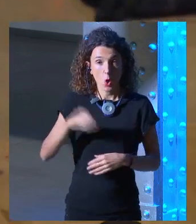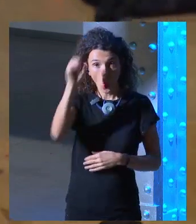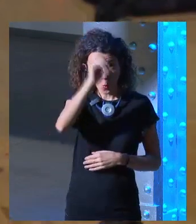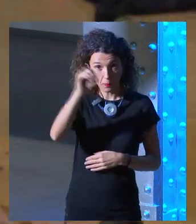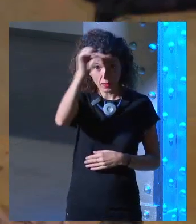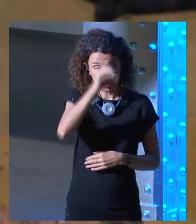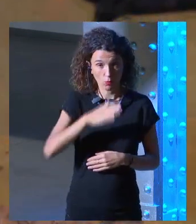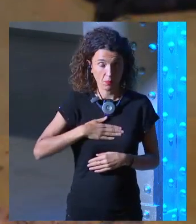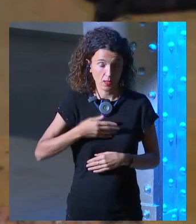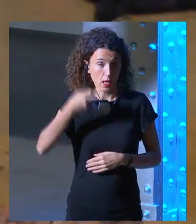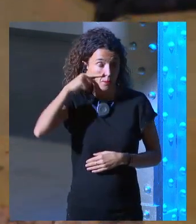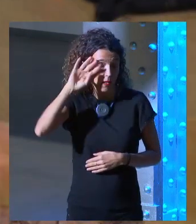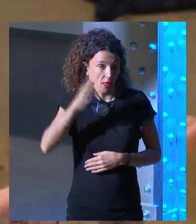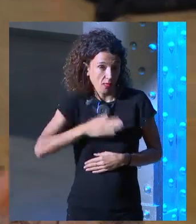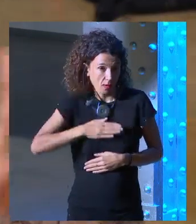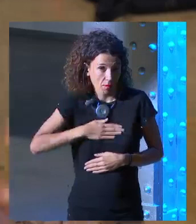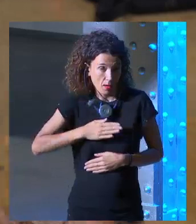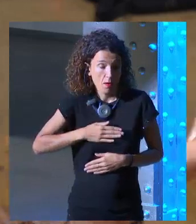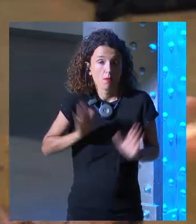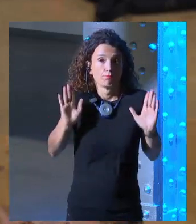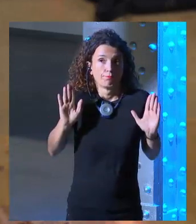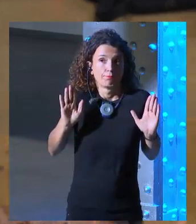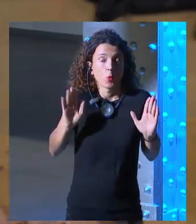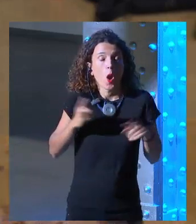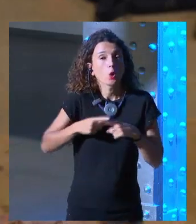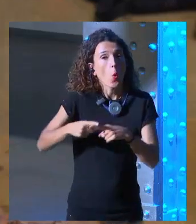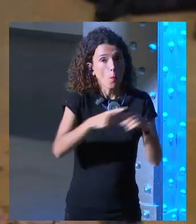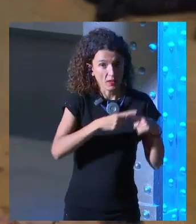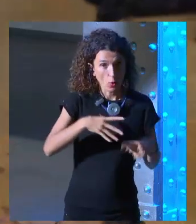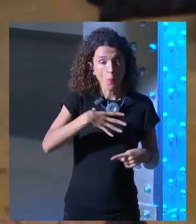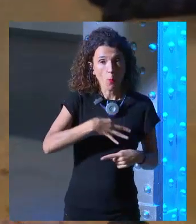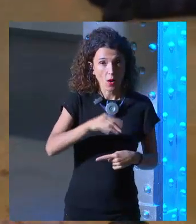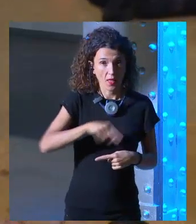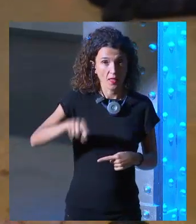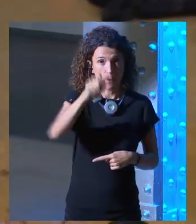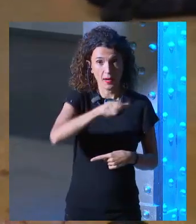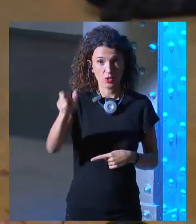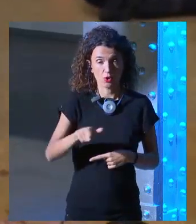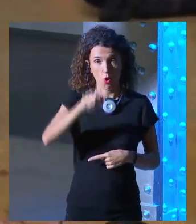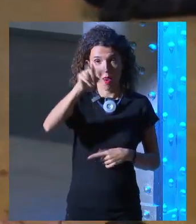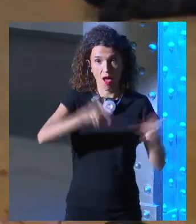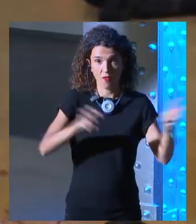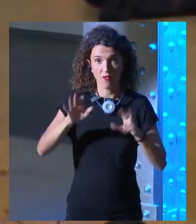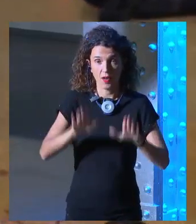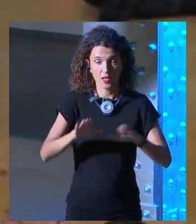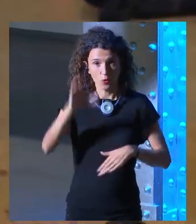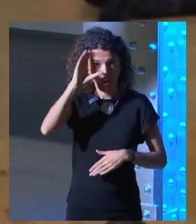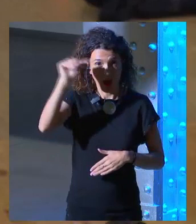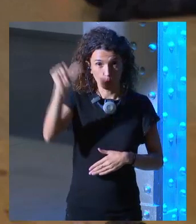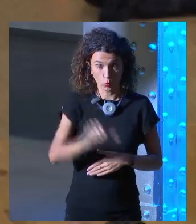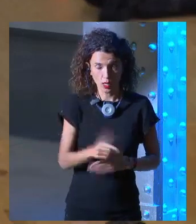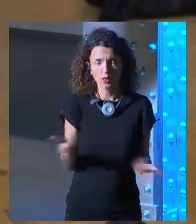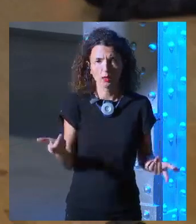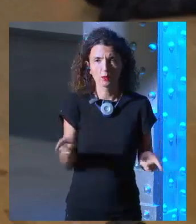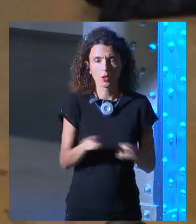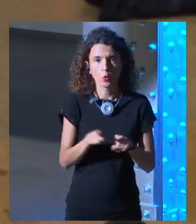in my opinion, based on my own experience, that I imagine that it's a shared experience among all the audience that we have